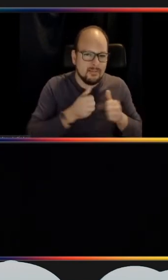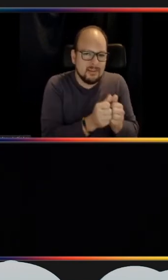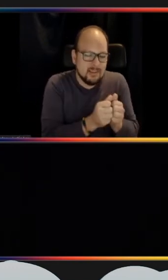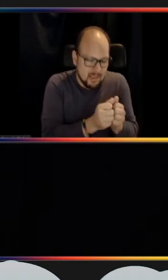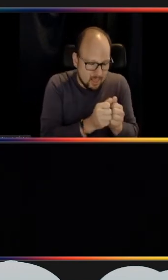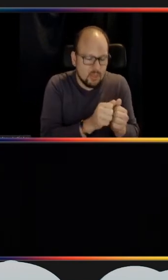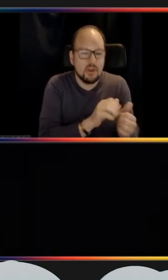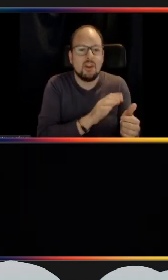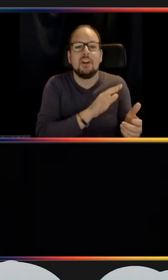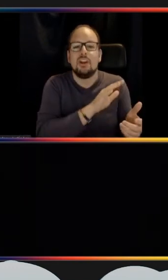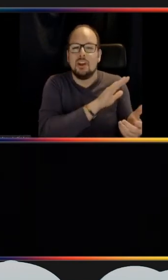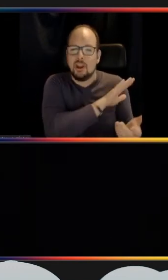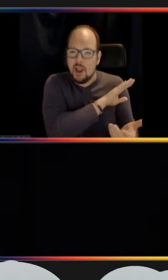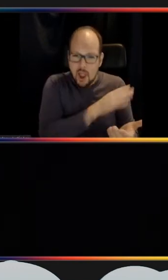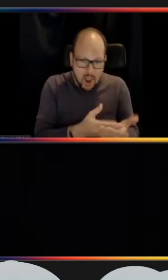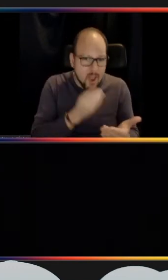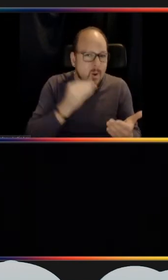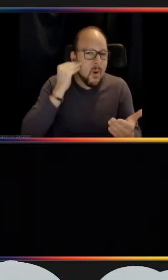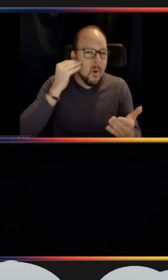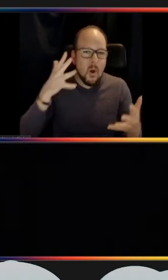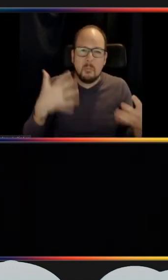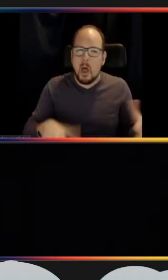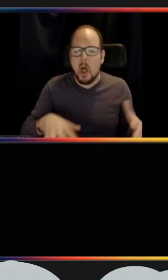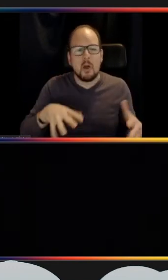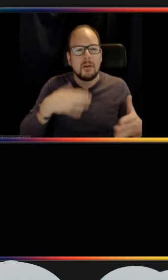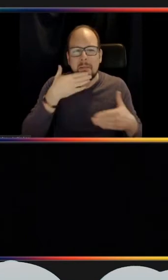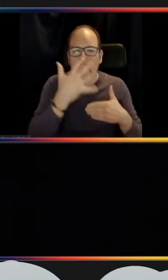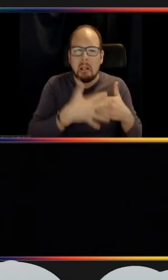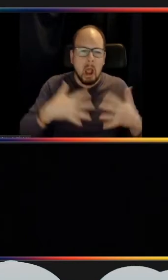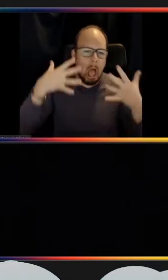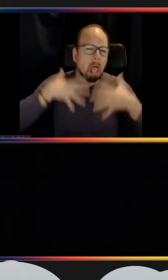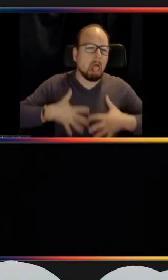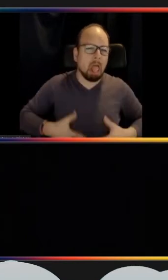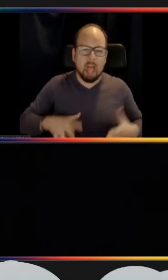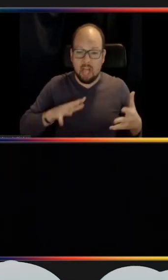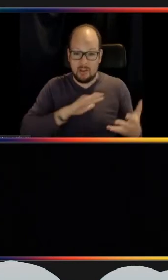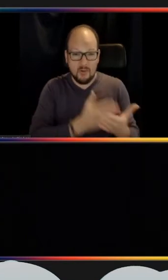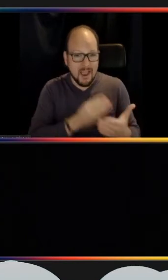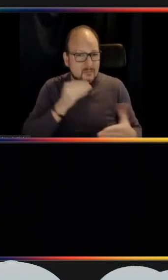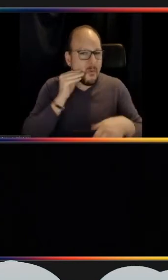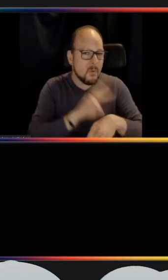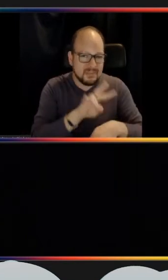a.m. drenched in blood and like go through the like McDonald's. And we were like...